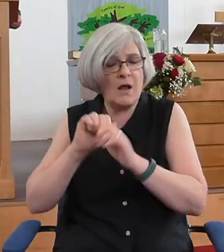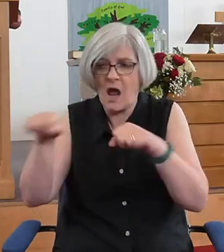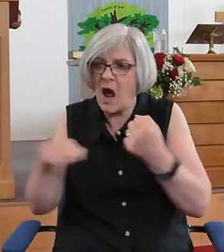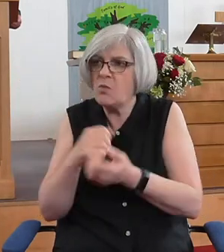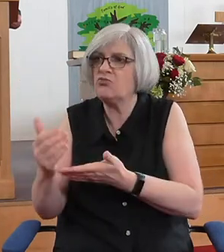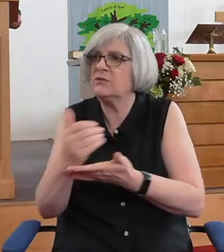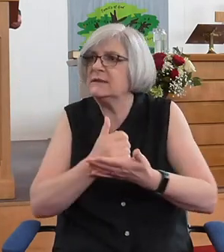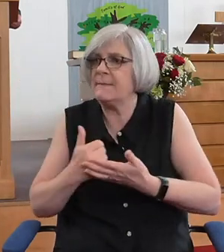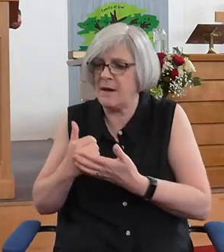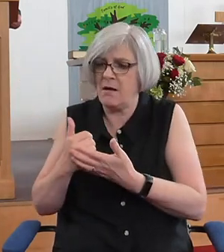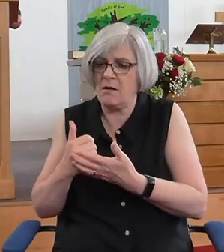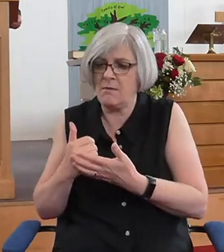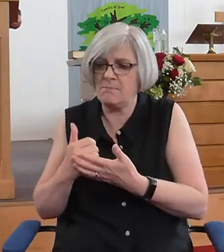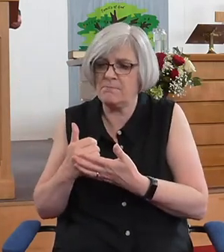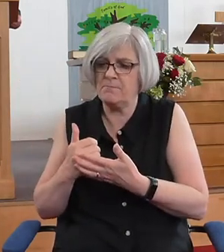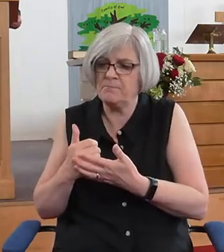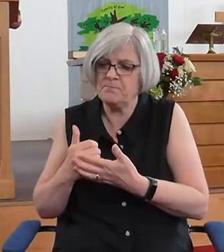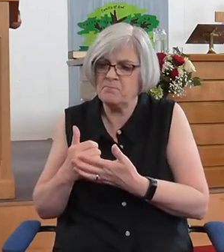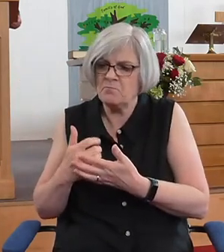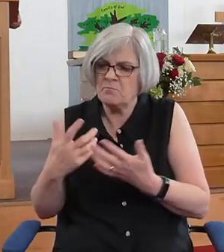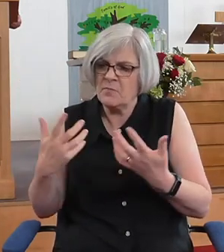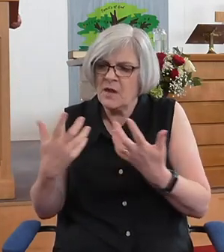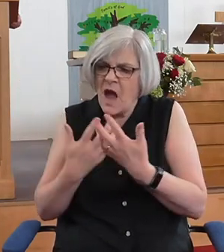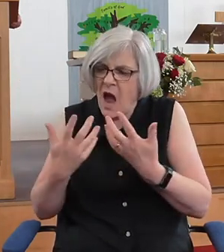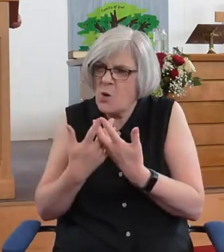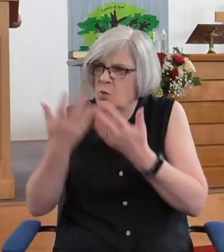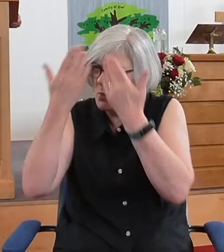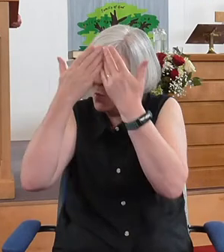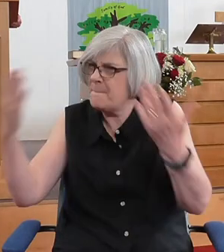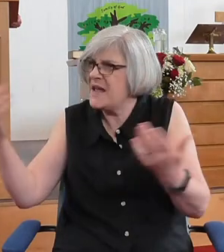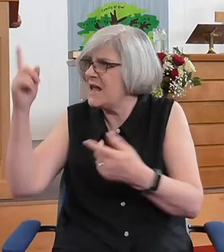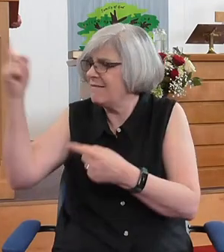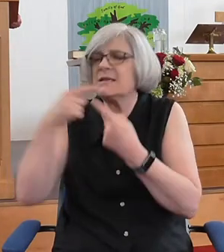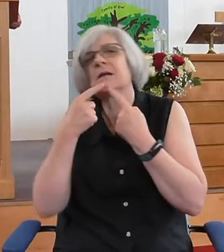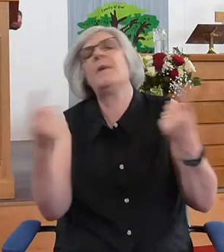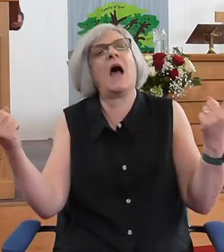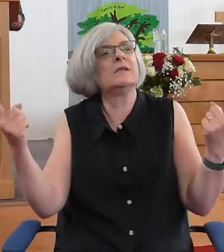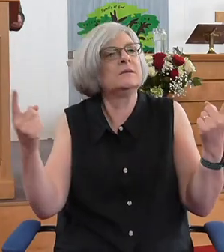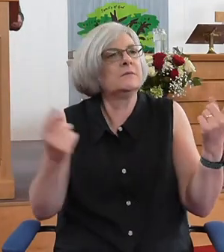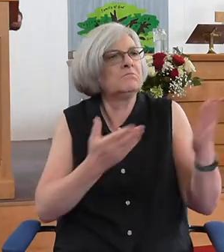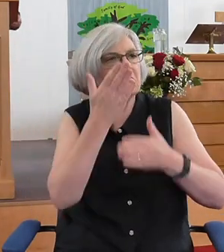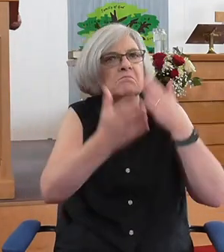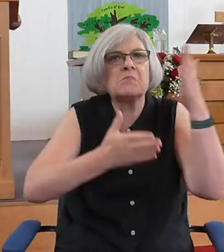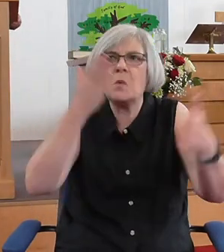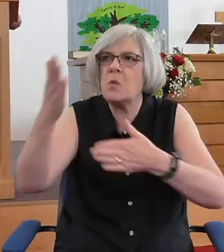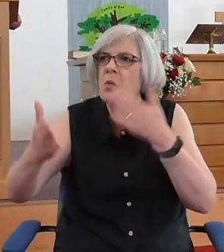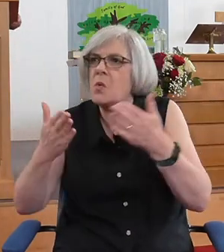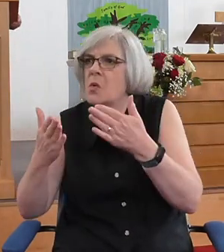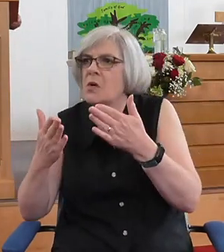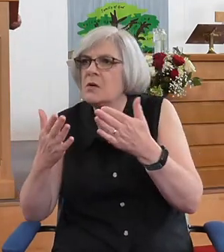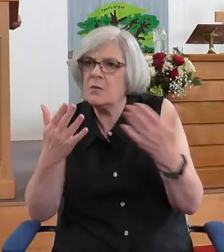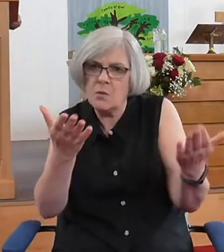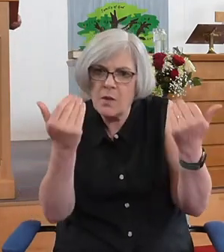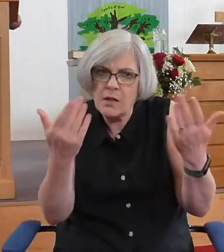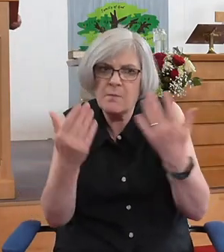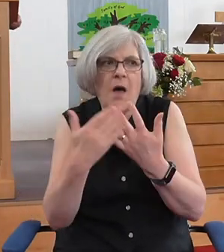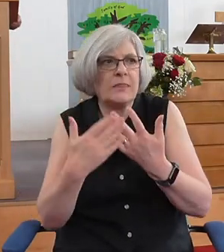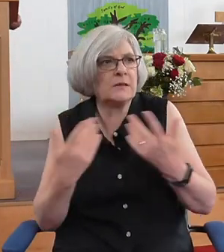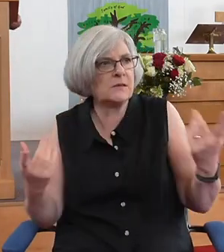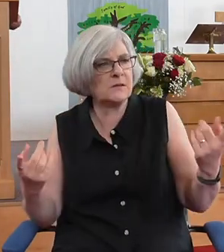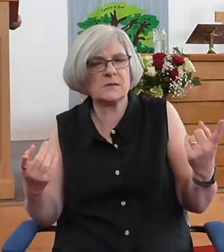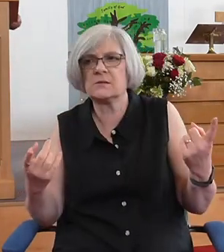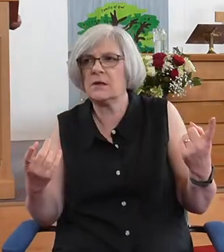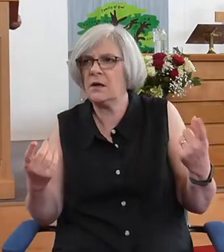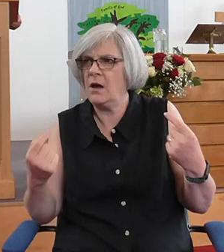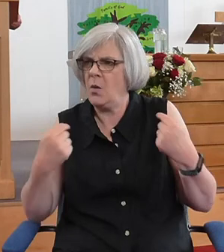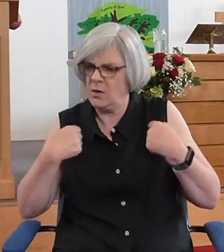Redeemer? And how well do we obey his command to go and make disciples? What is our